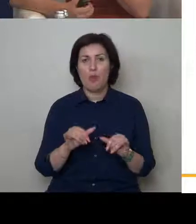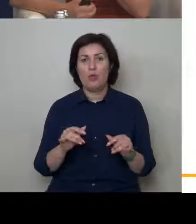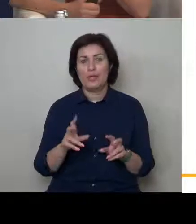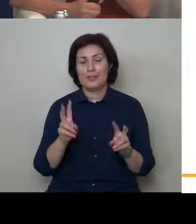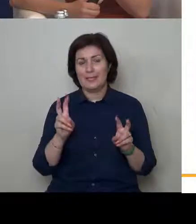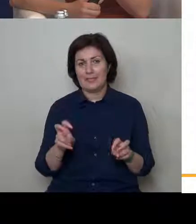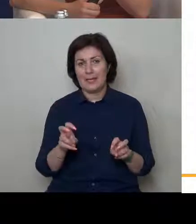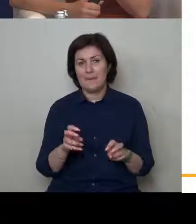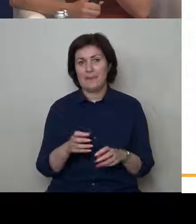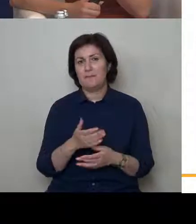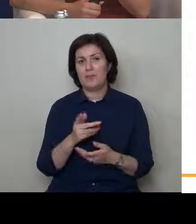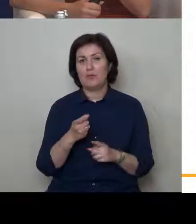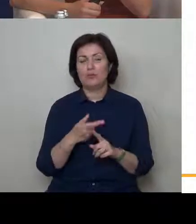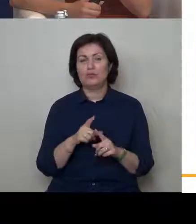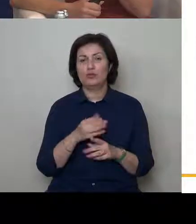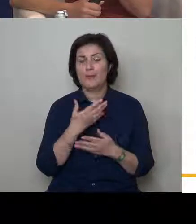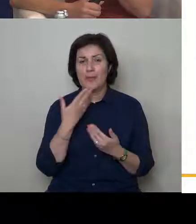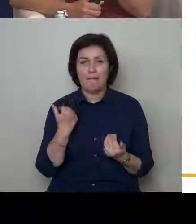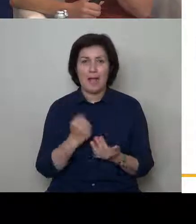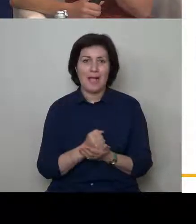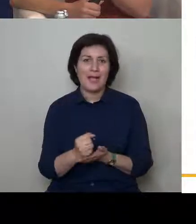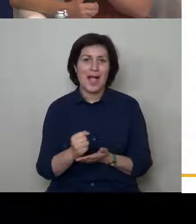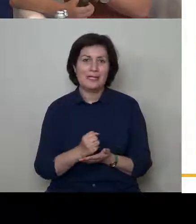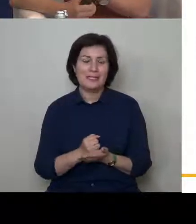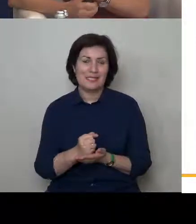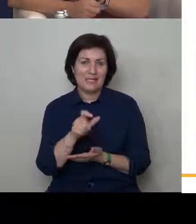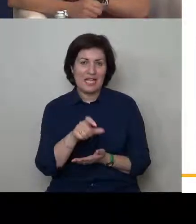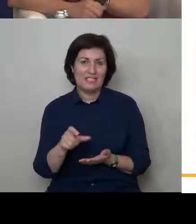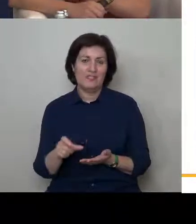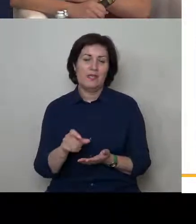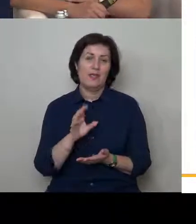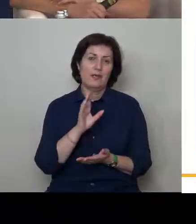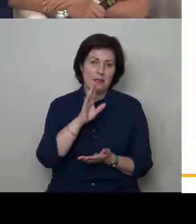Incidentally, it's a new and quite popular subject because there are not enough candidates.